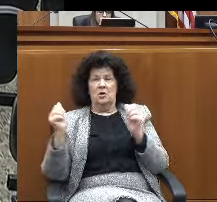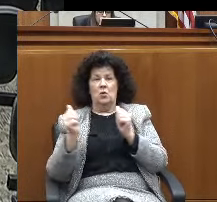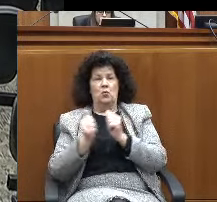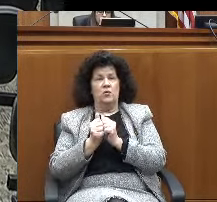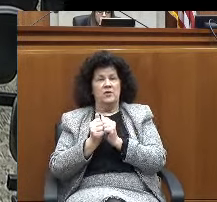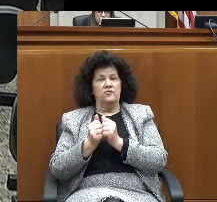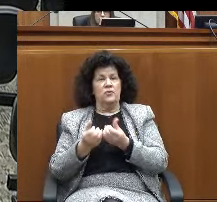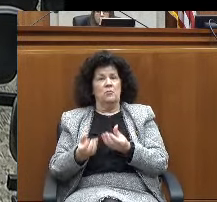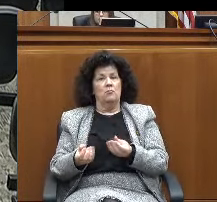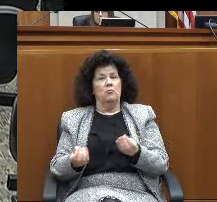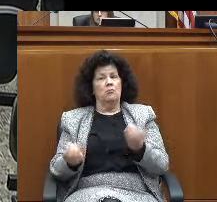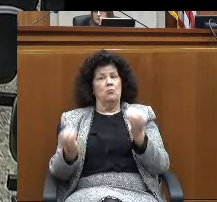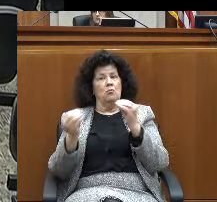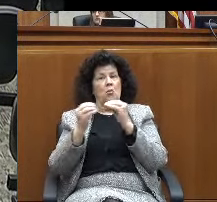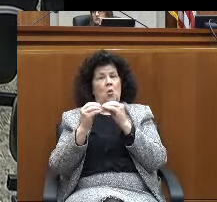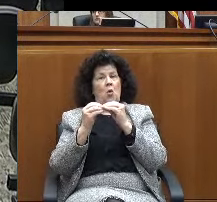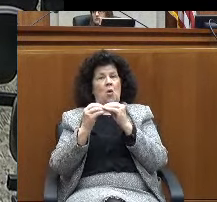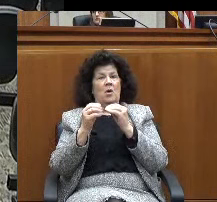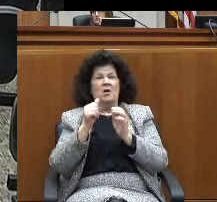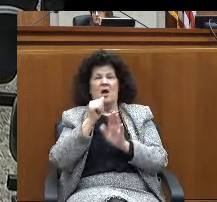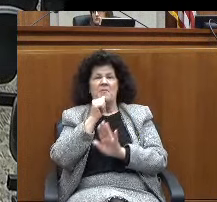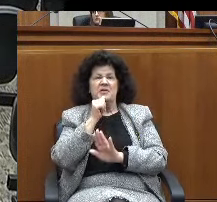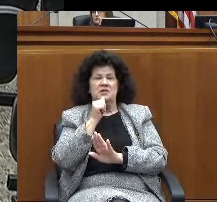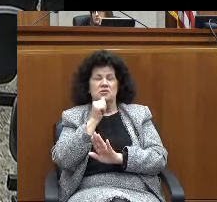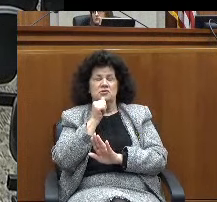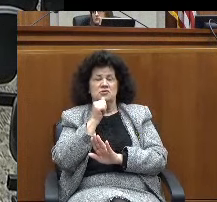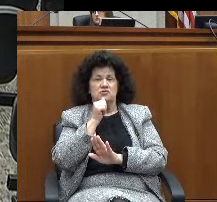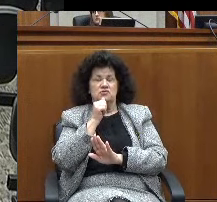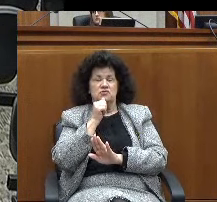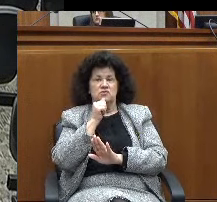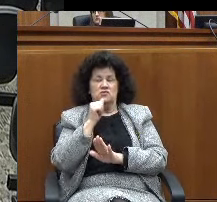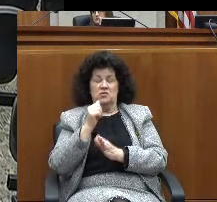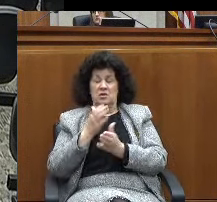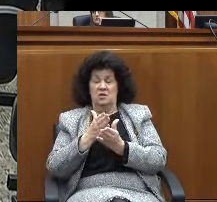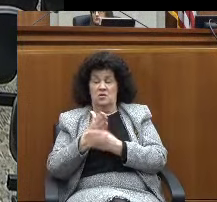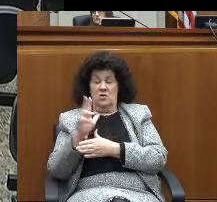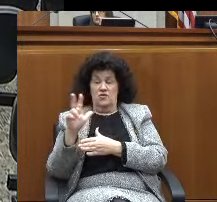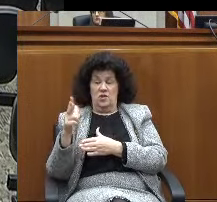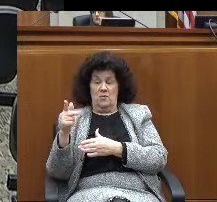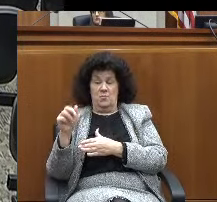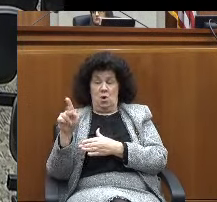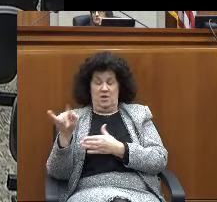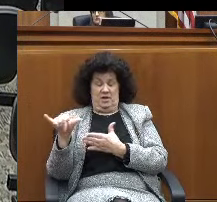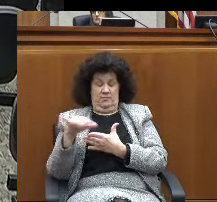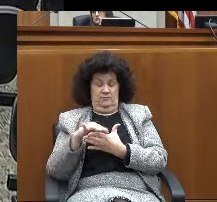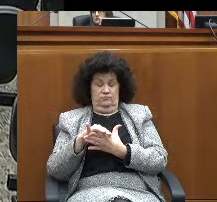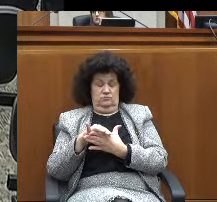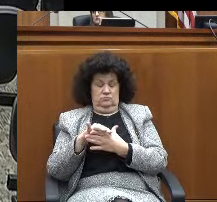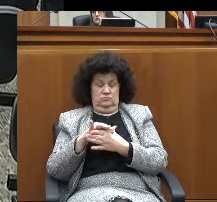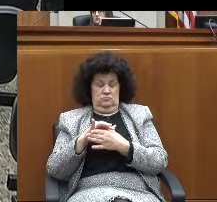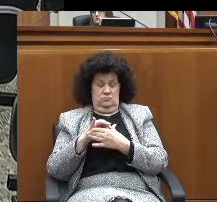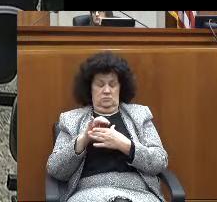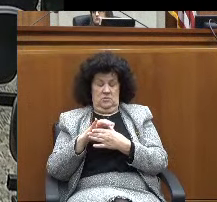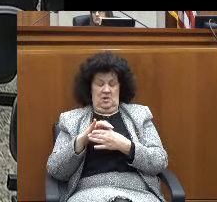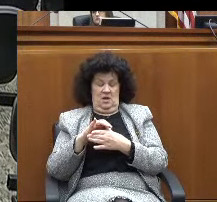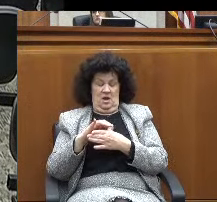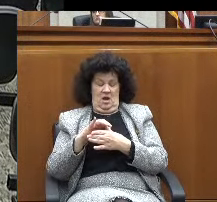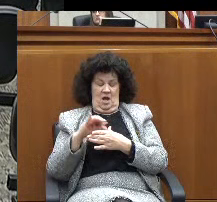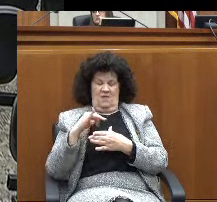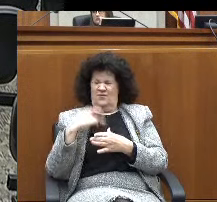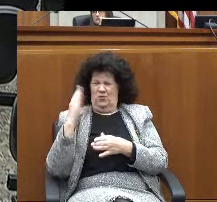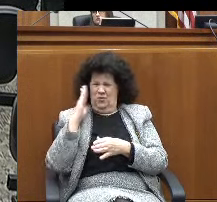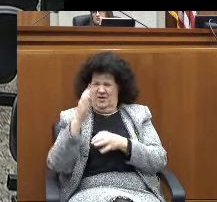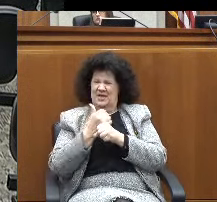greater degree of anonymity that would be ensured through that third party survey operator, that we would not only get a